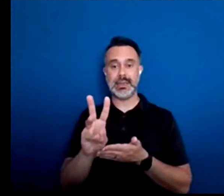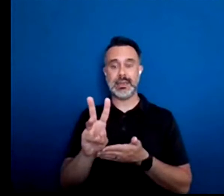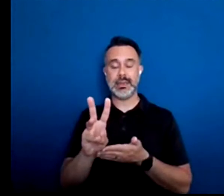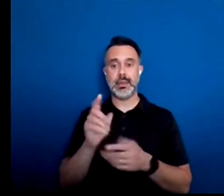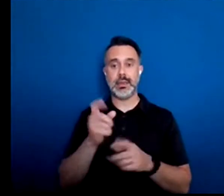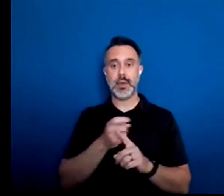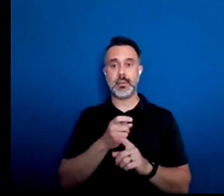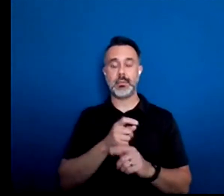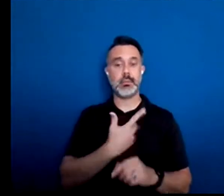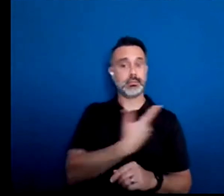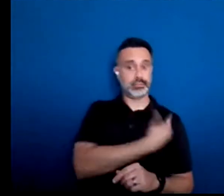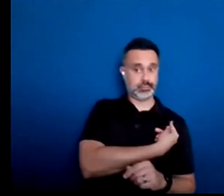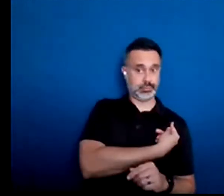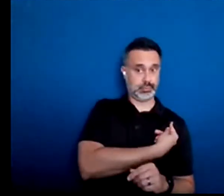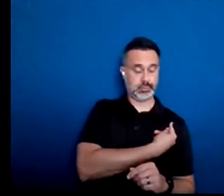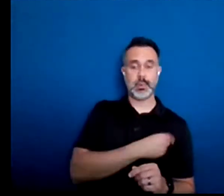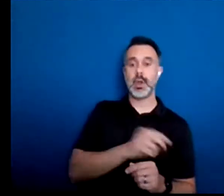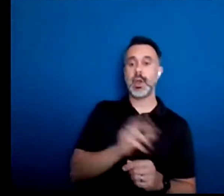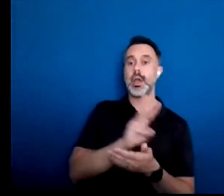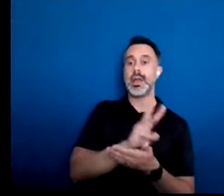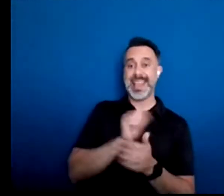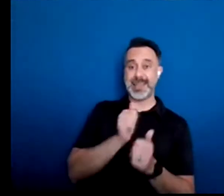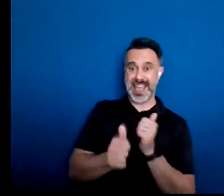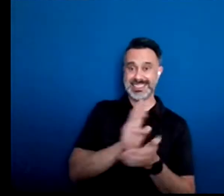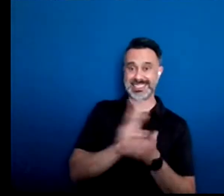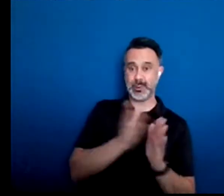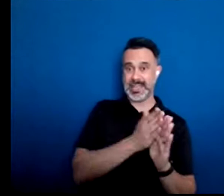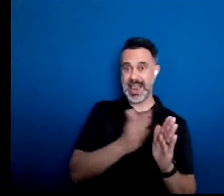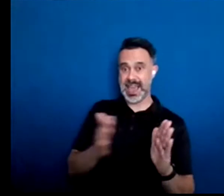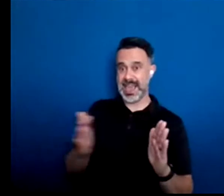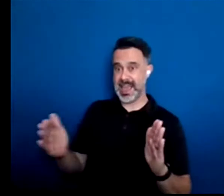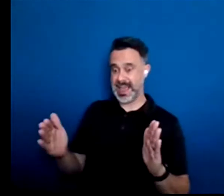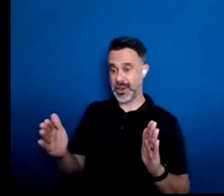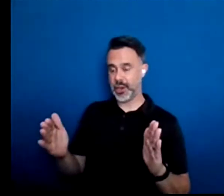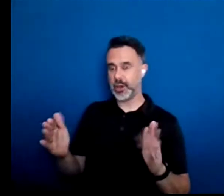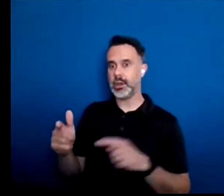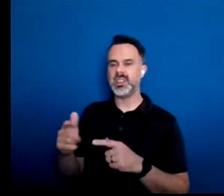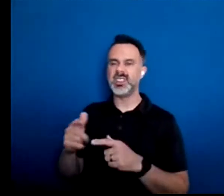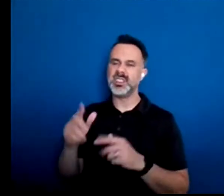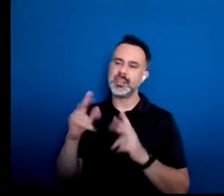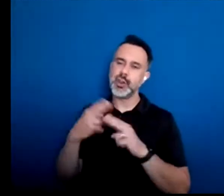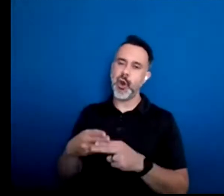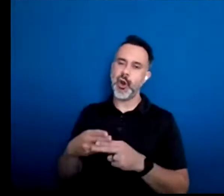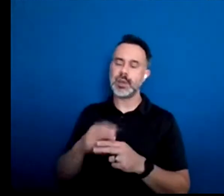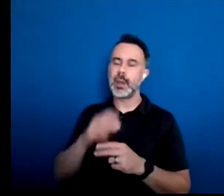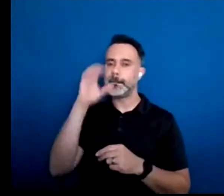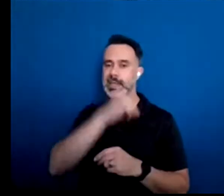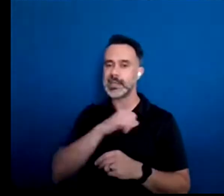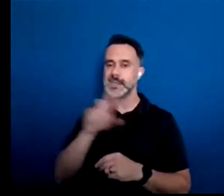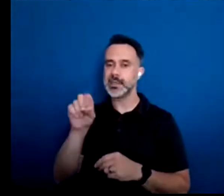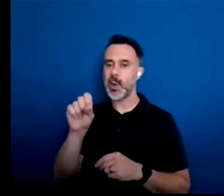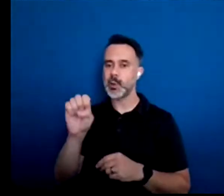And that's what we considered a missed dose. And when we looked at our numbers in Sacramento County, it was about